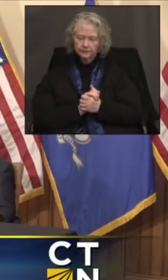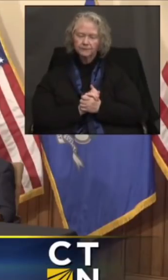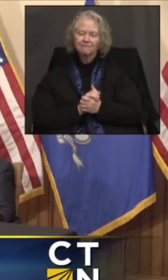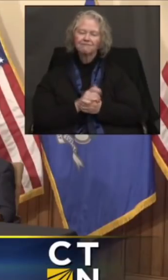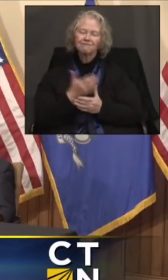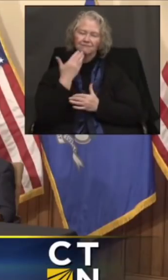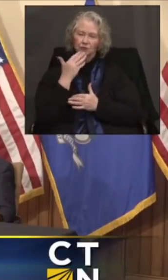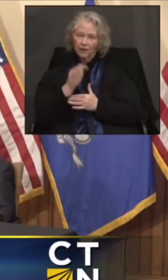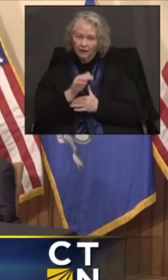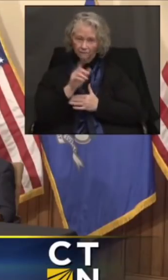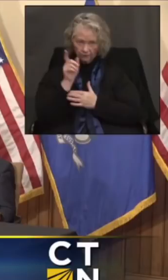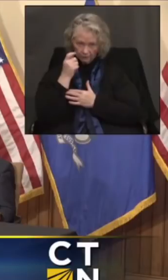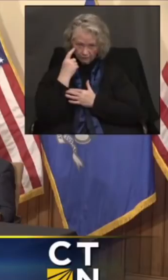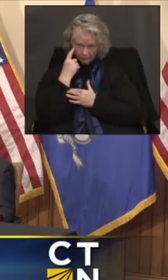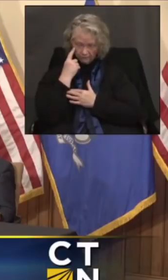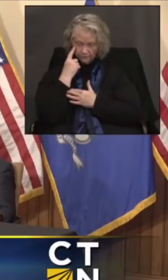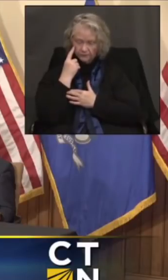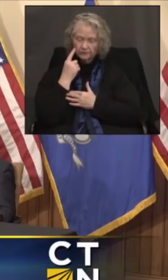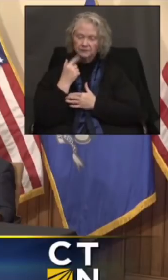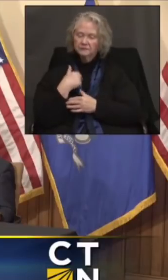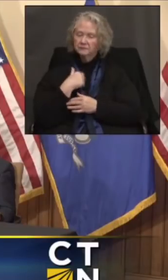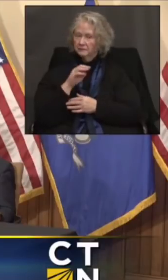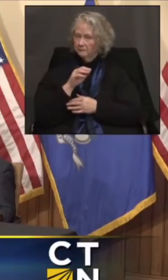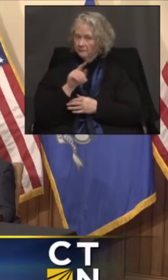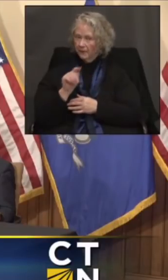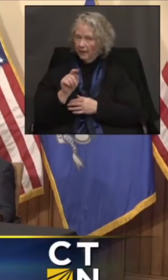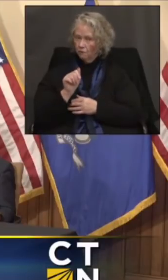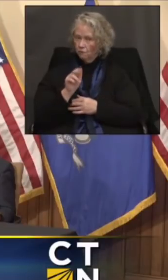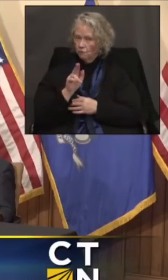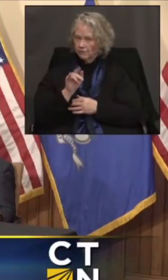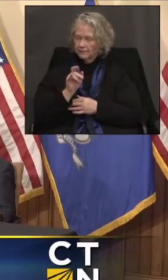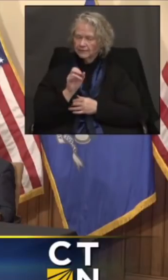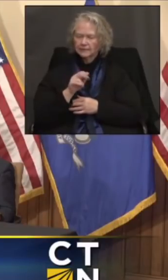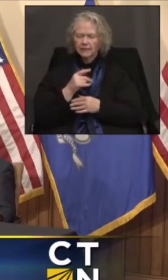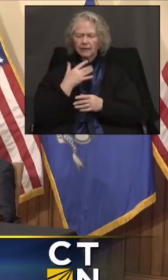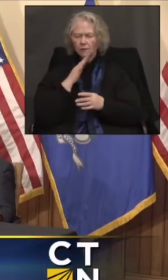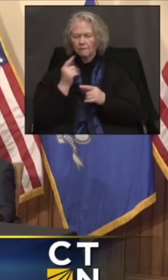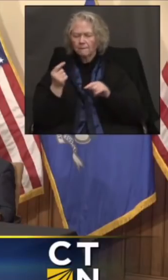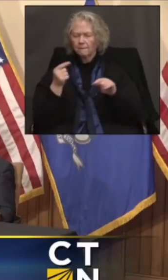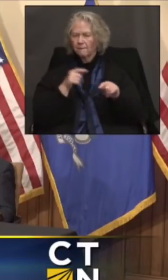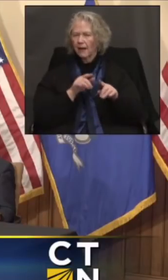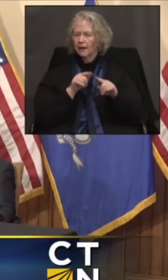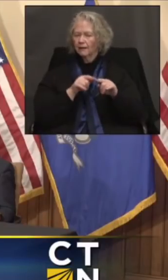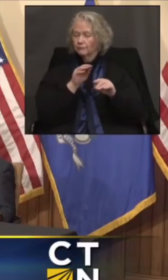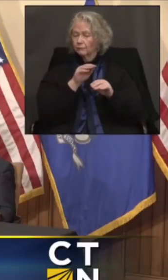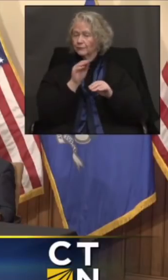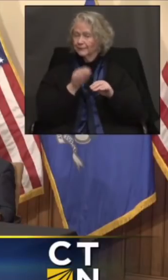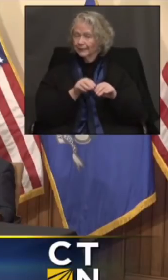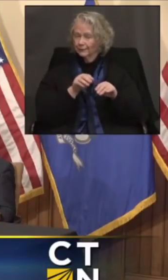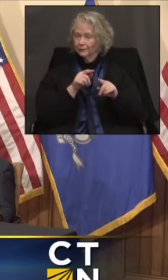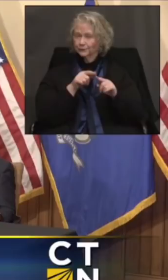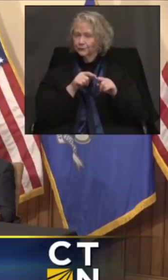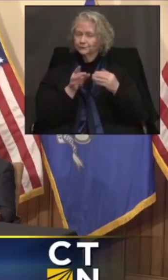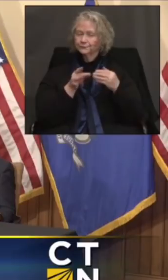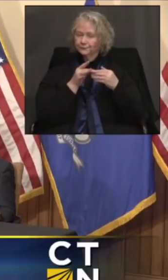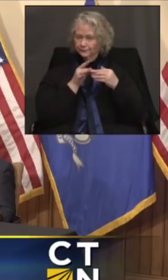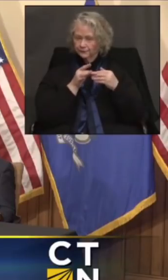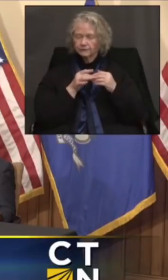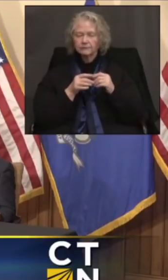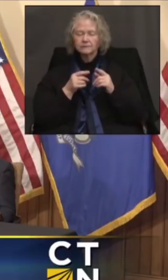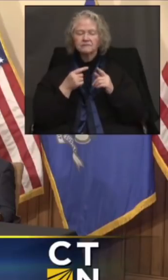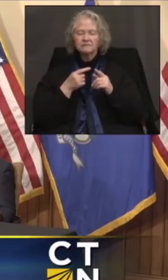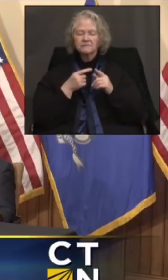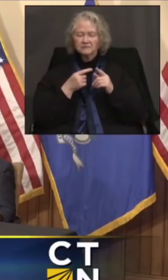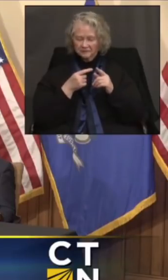Good afternoon, Governor Matt Austin with NBC Connecticut. Just talking about the positivity rate first. I know we've been watching it track up a little bit, and you mentioned